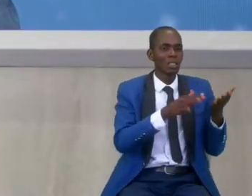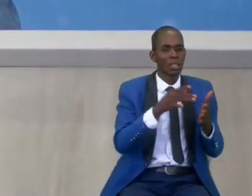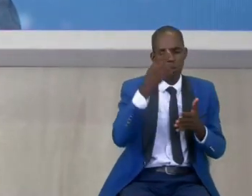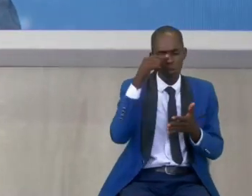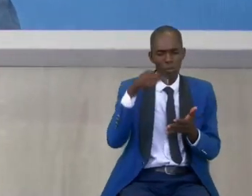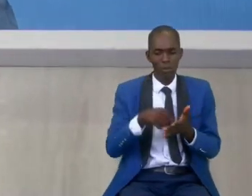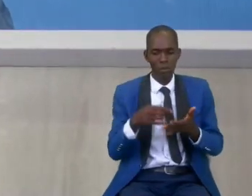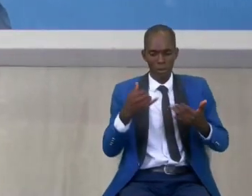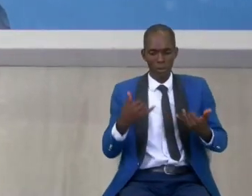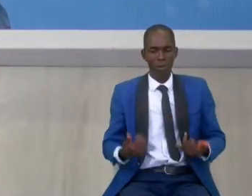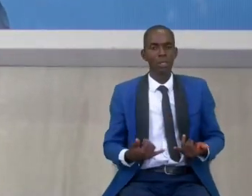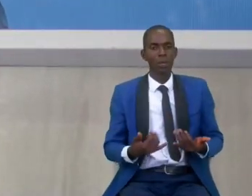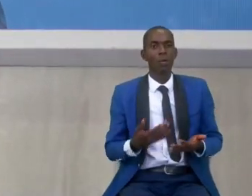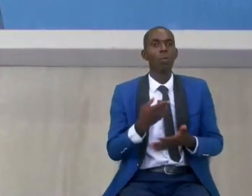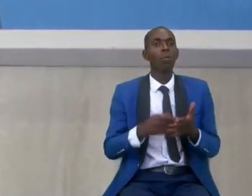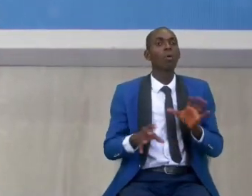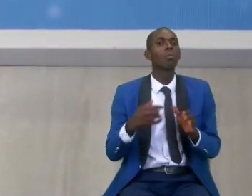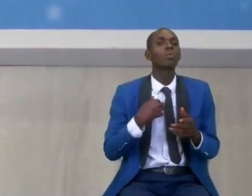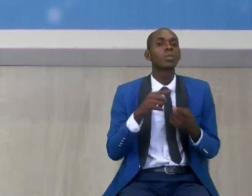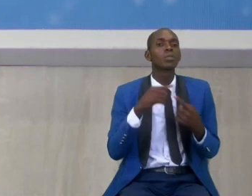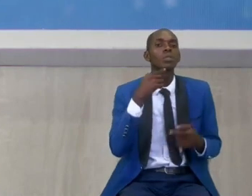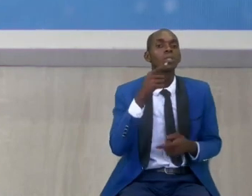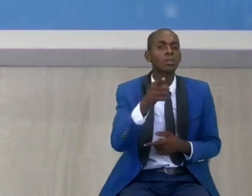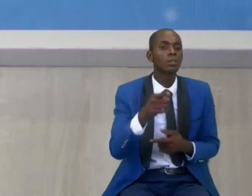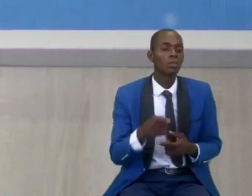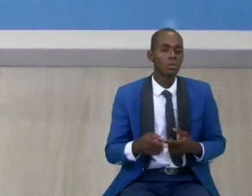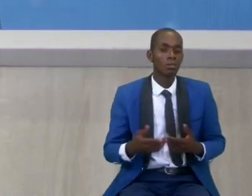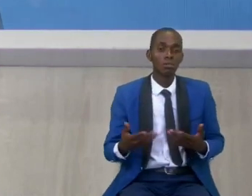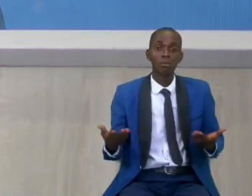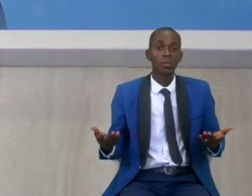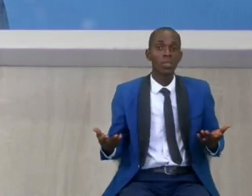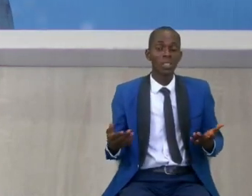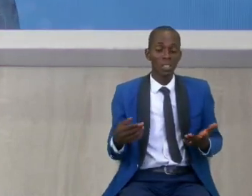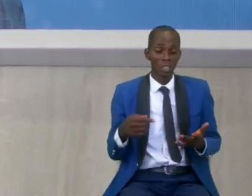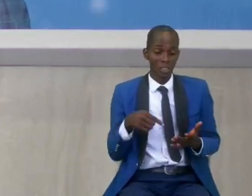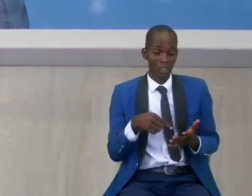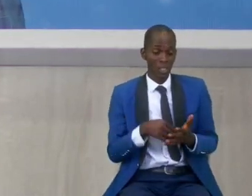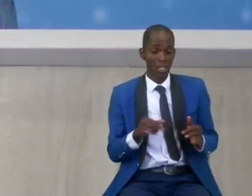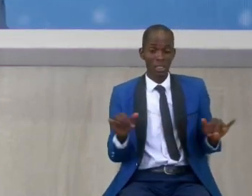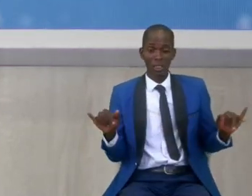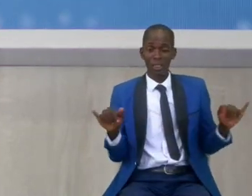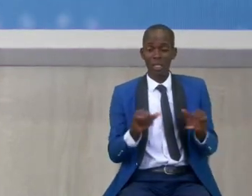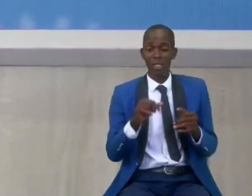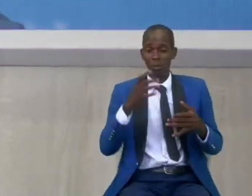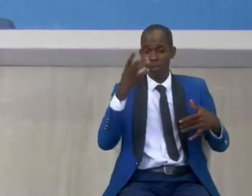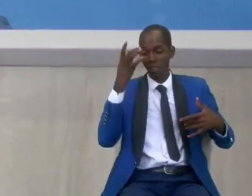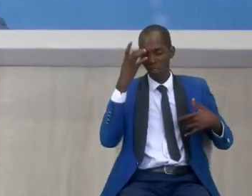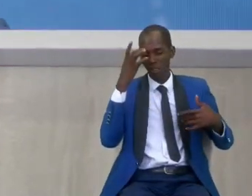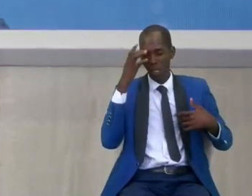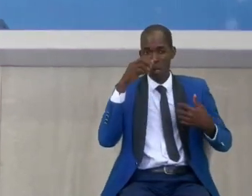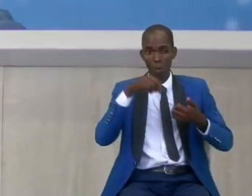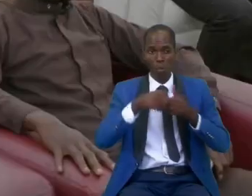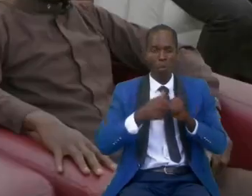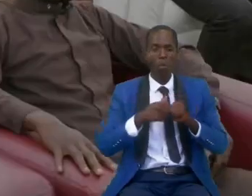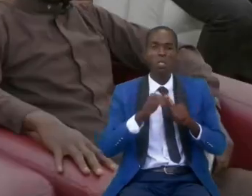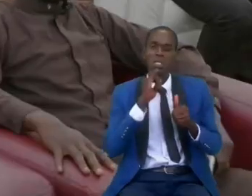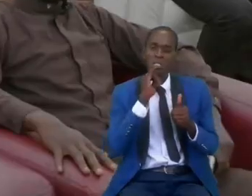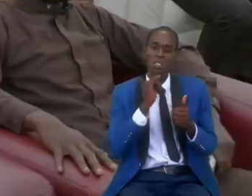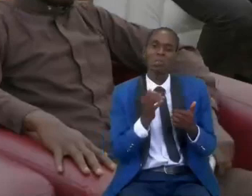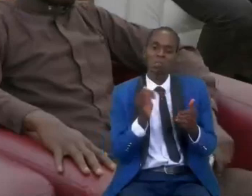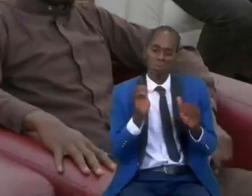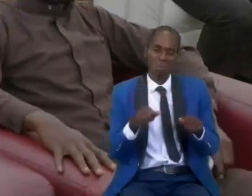this is likely to heal you, to kill you. I reject that in Jesus'